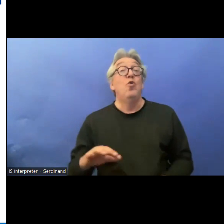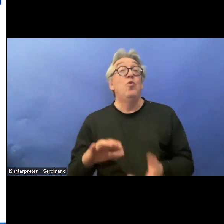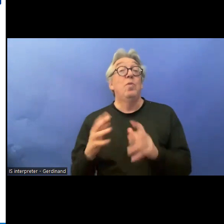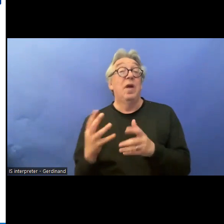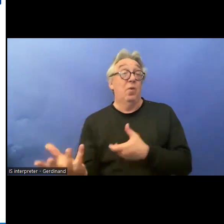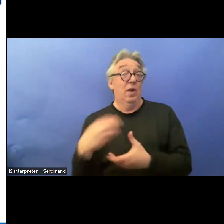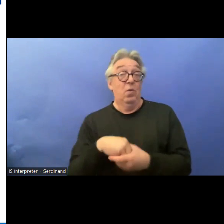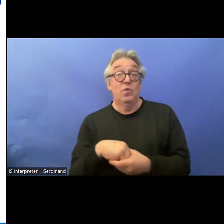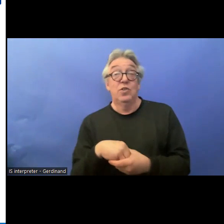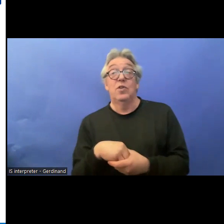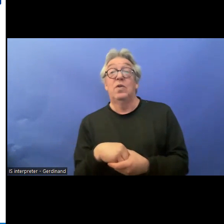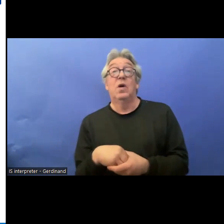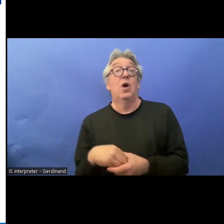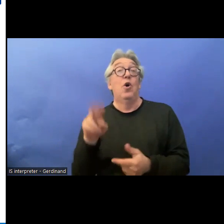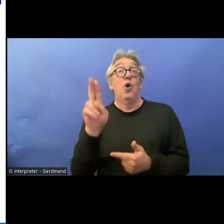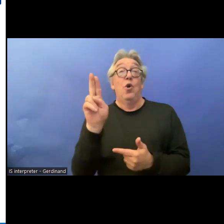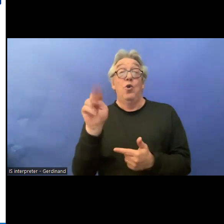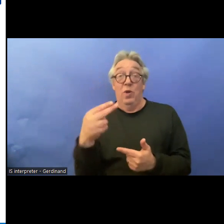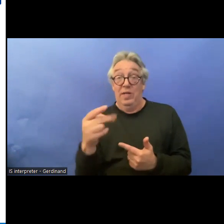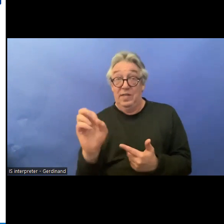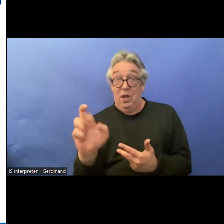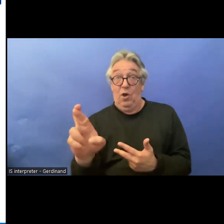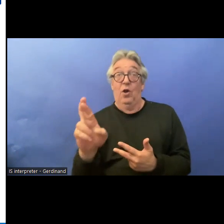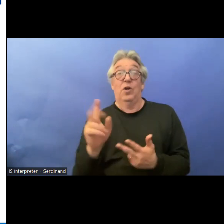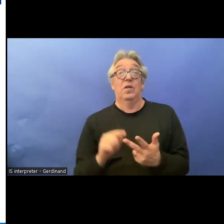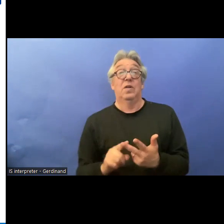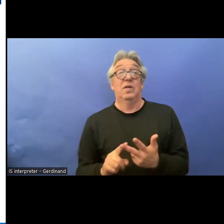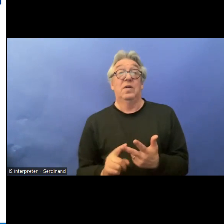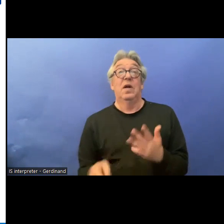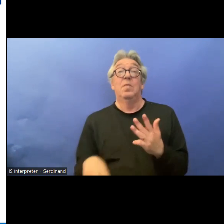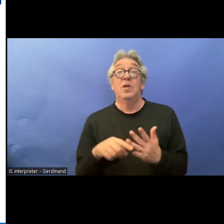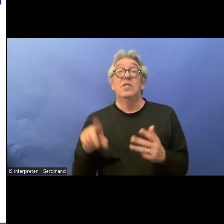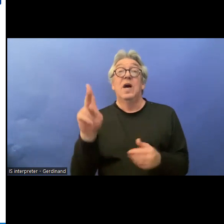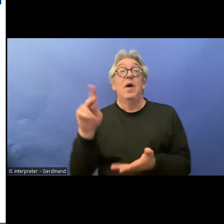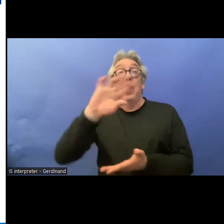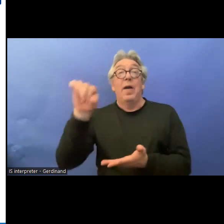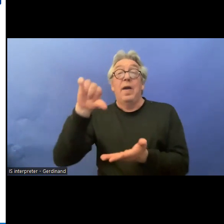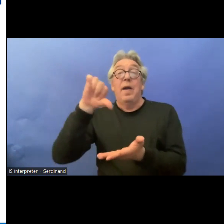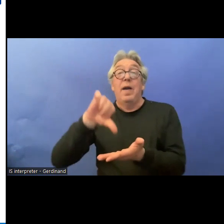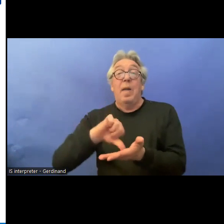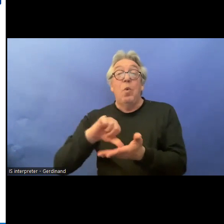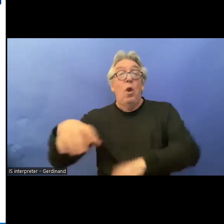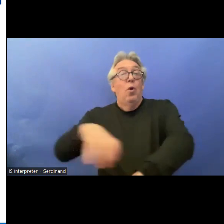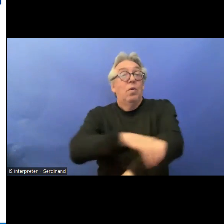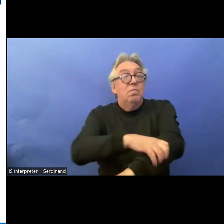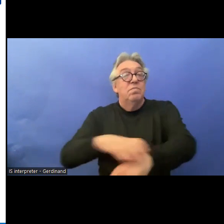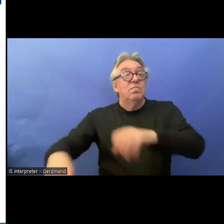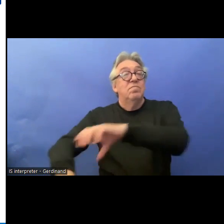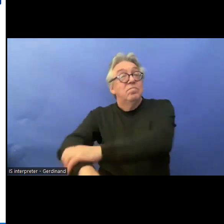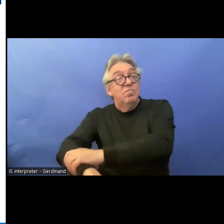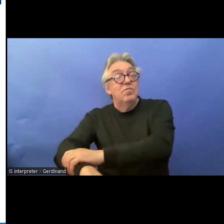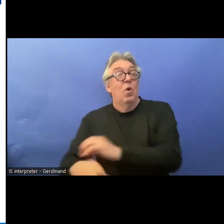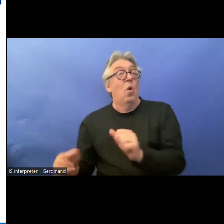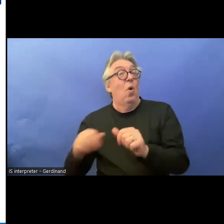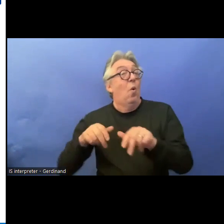HI, UNHCR, and Kabul Orthopedic Organization that I'm the co-chair